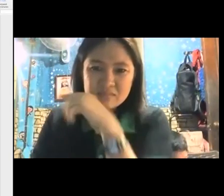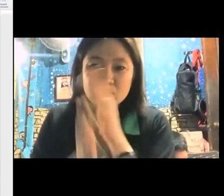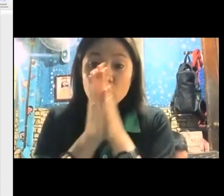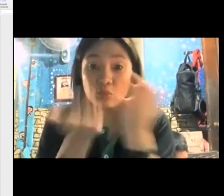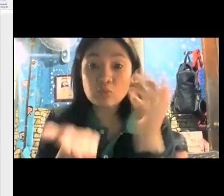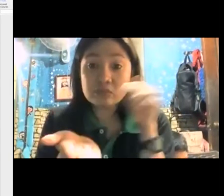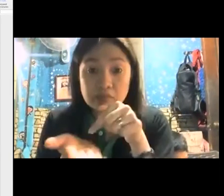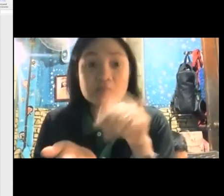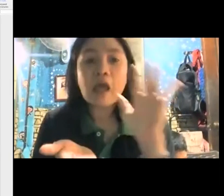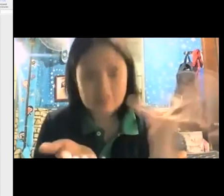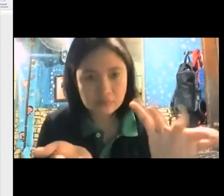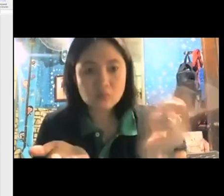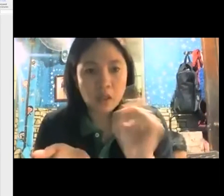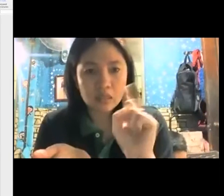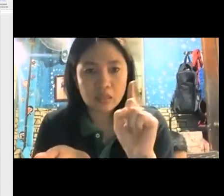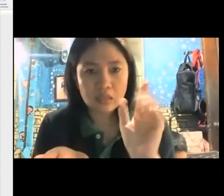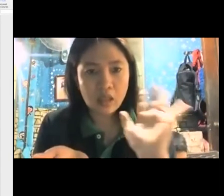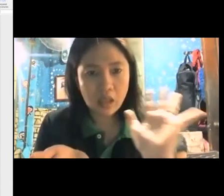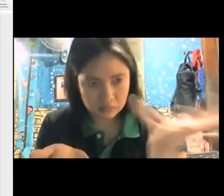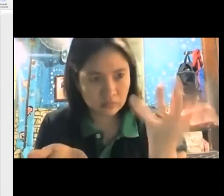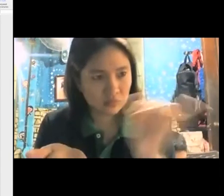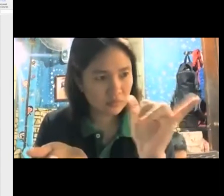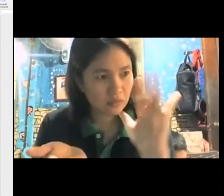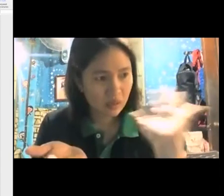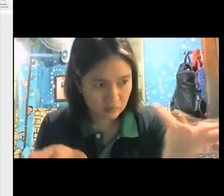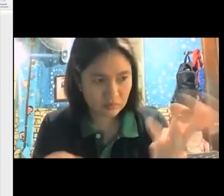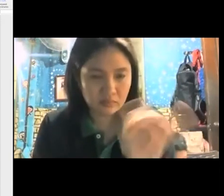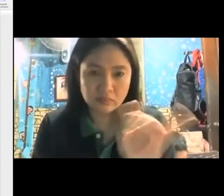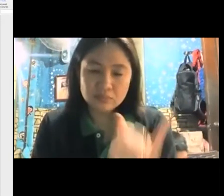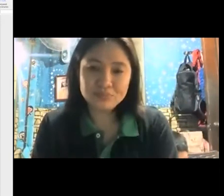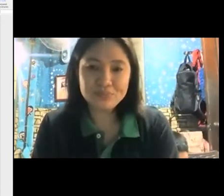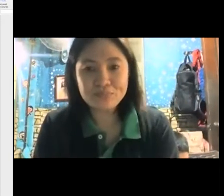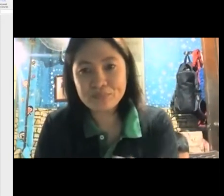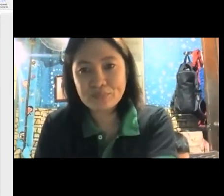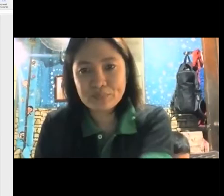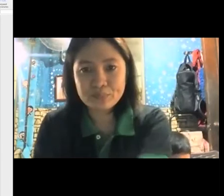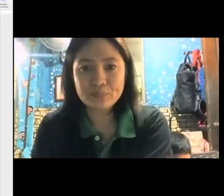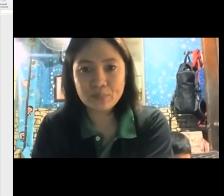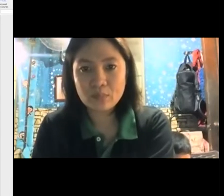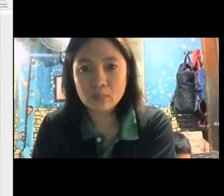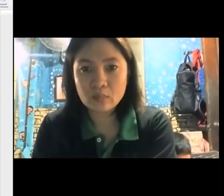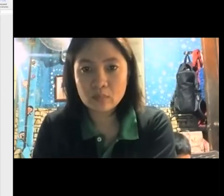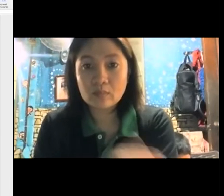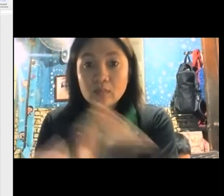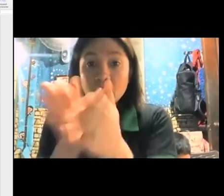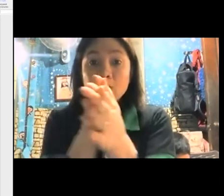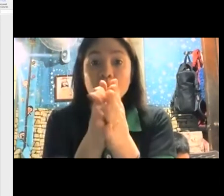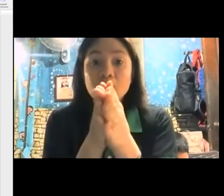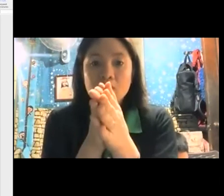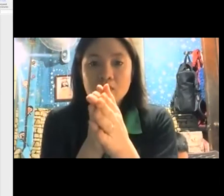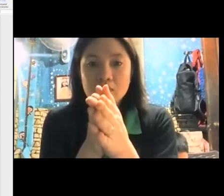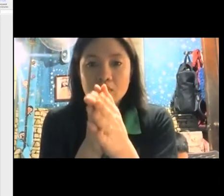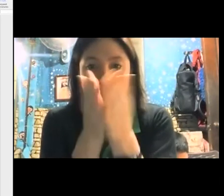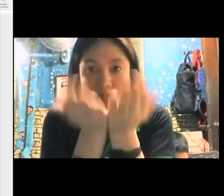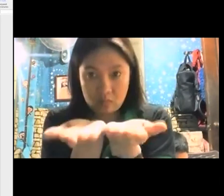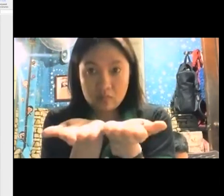it's strange because I would naturally I would say book, then point to the book. But